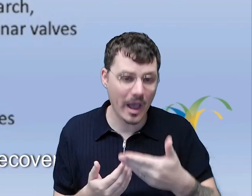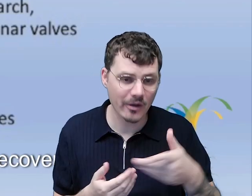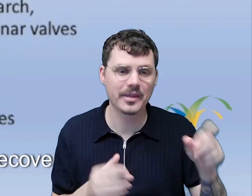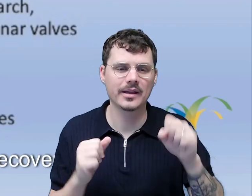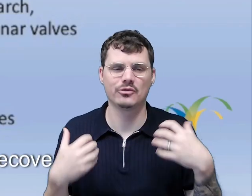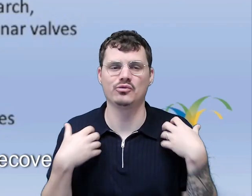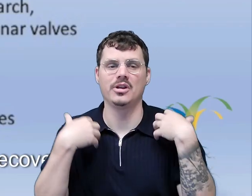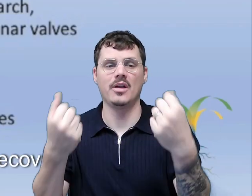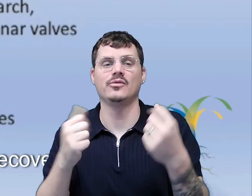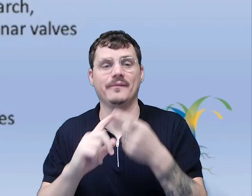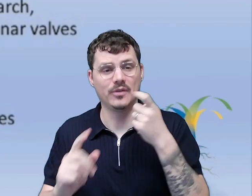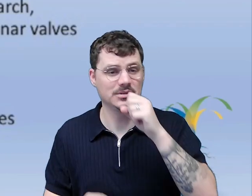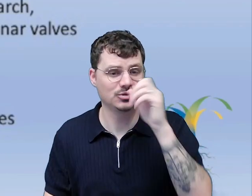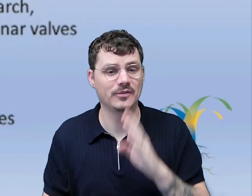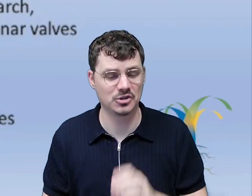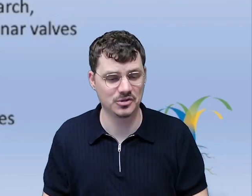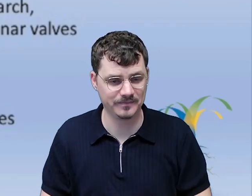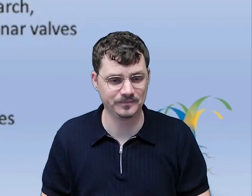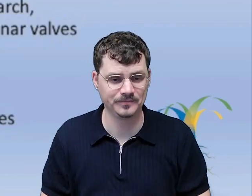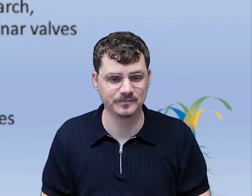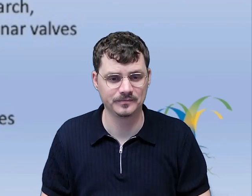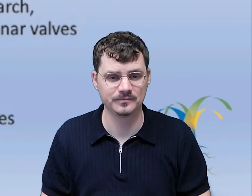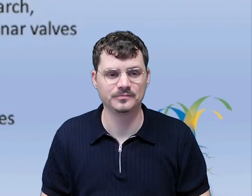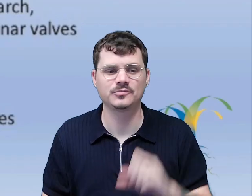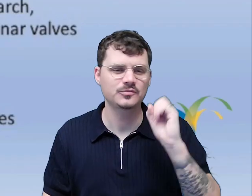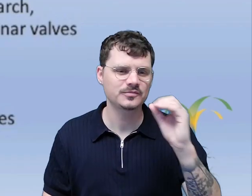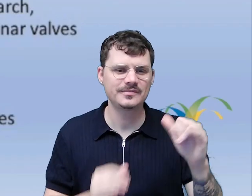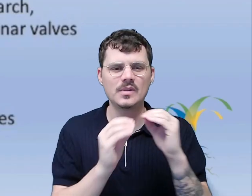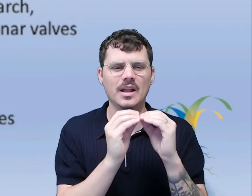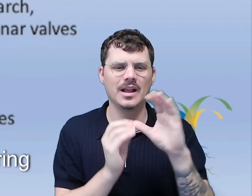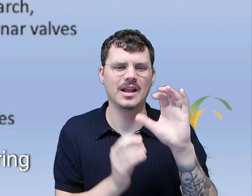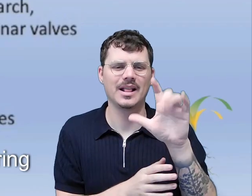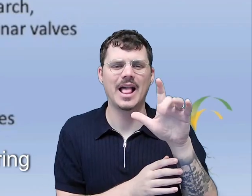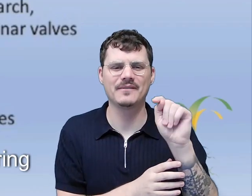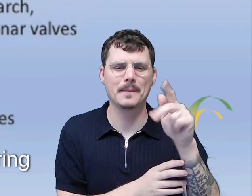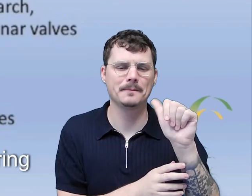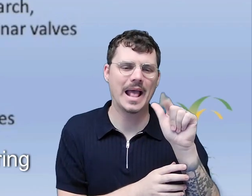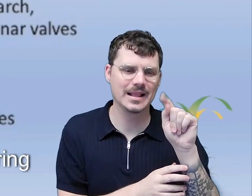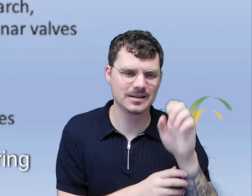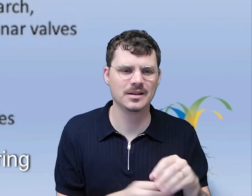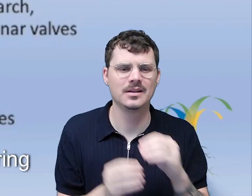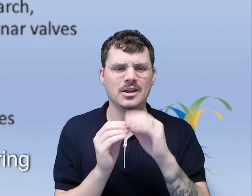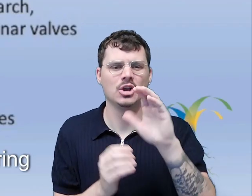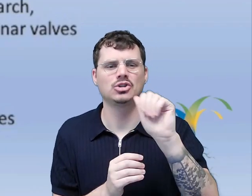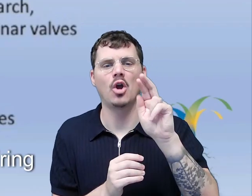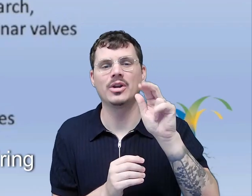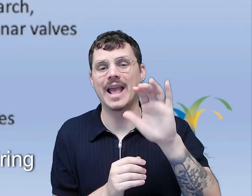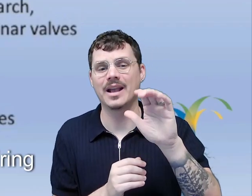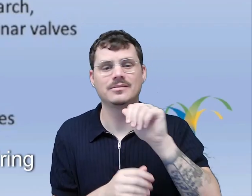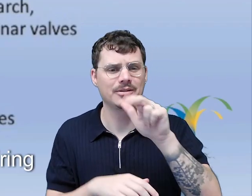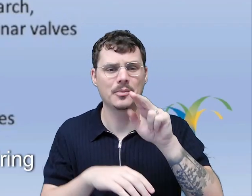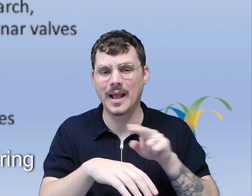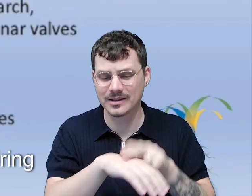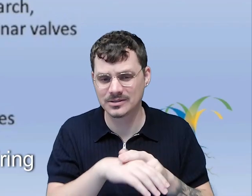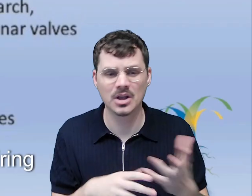how well they can recover from schizophrenia. So repairing the cleft palate, repairing the